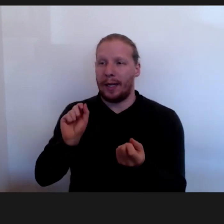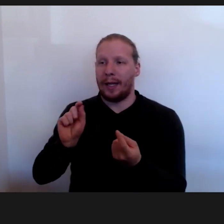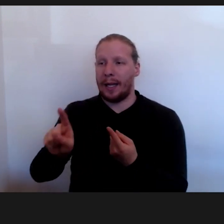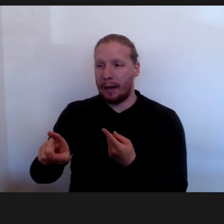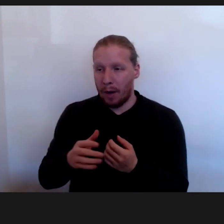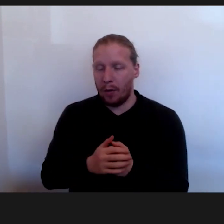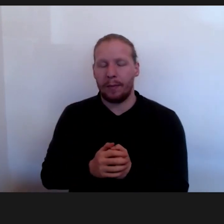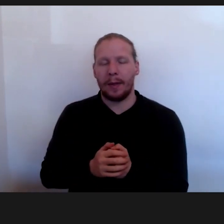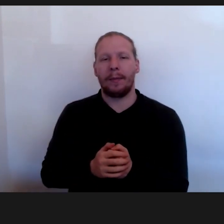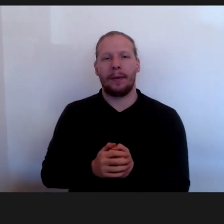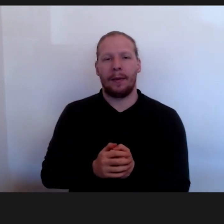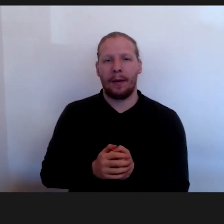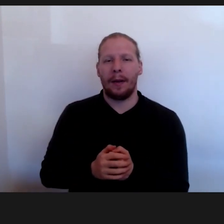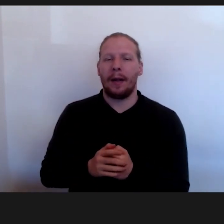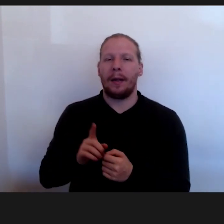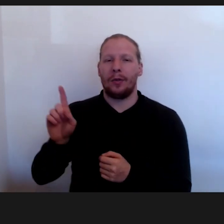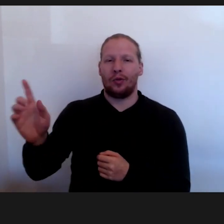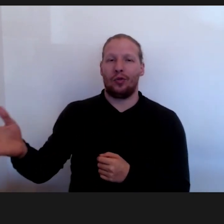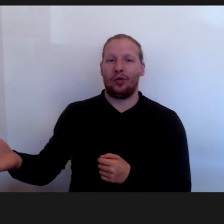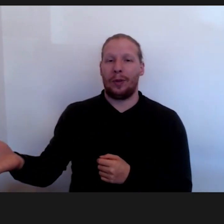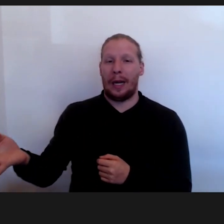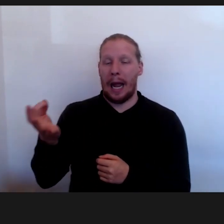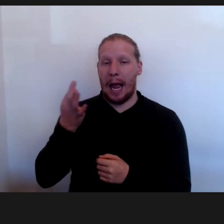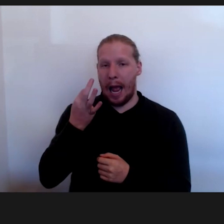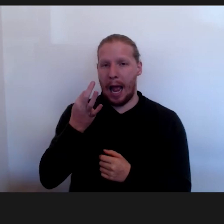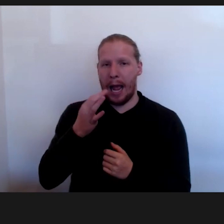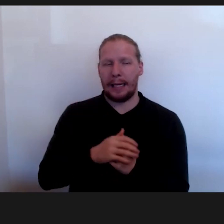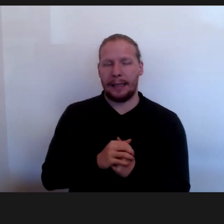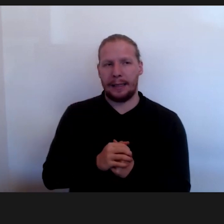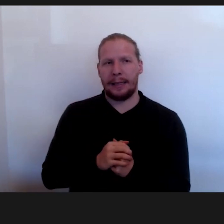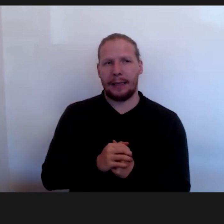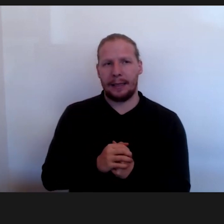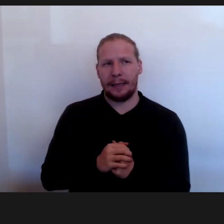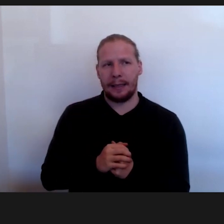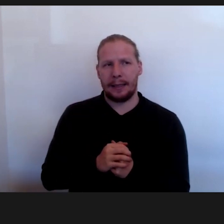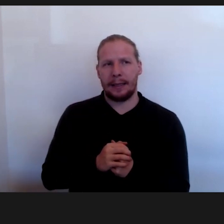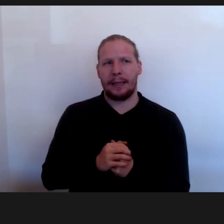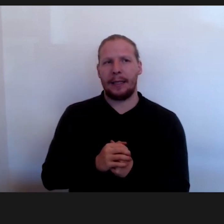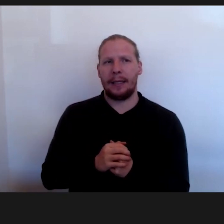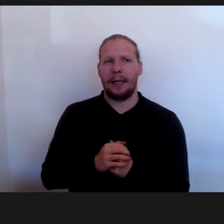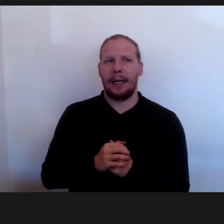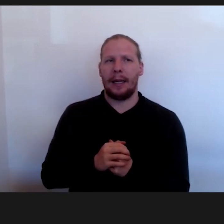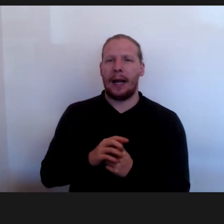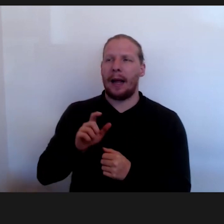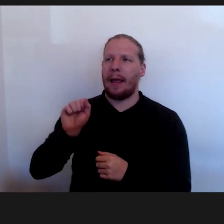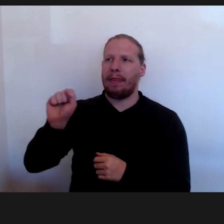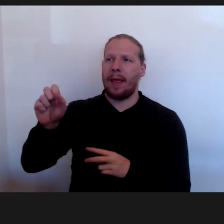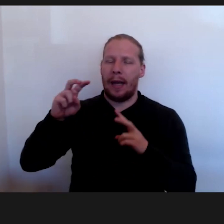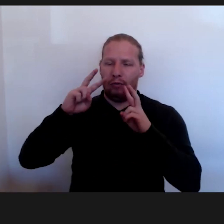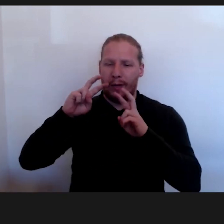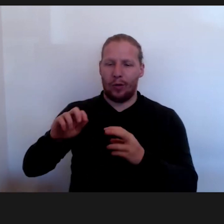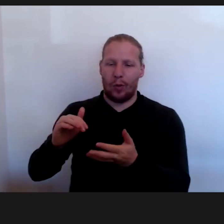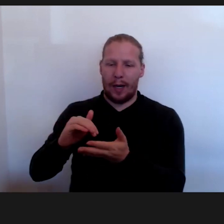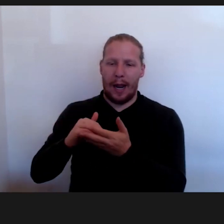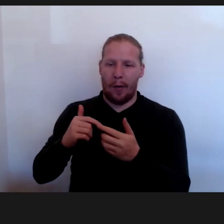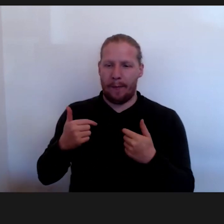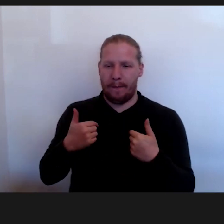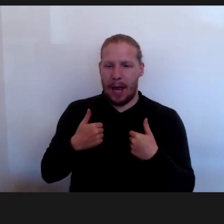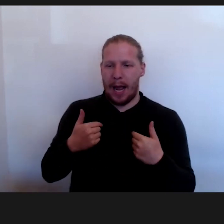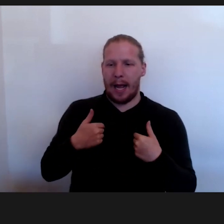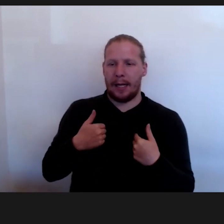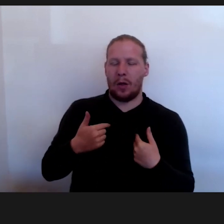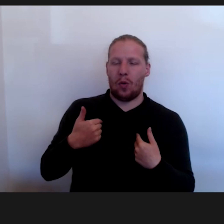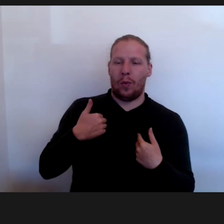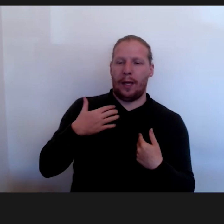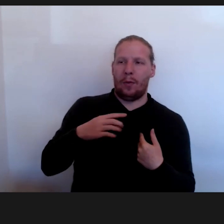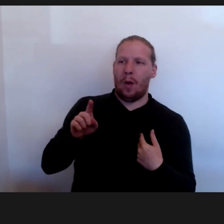she was asking how their research could help us. What would we want her to do research